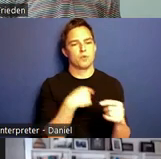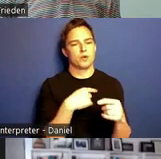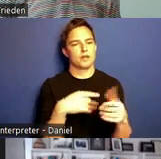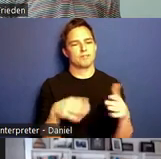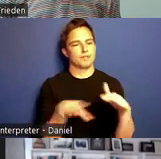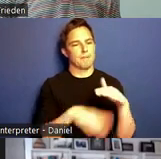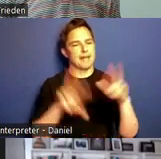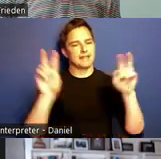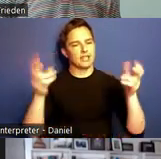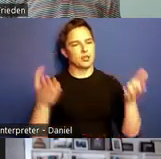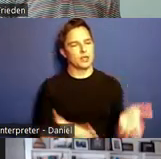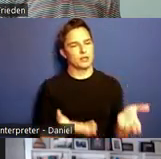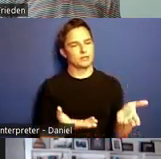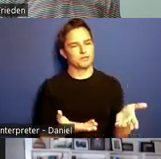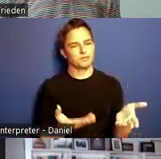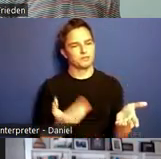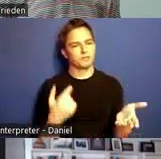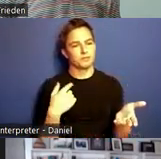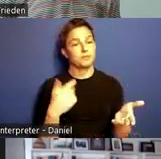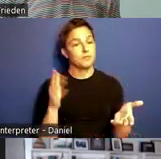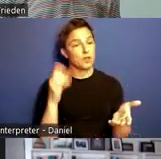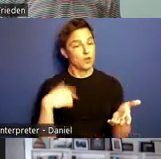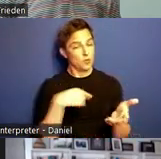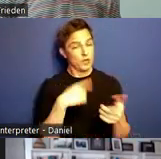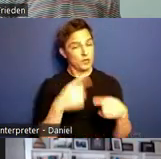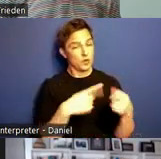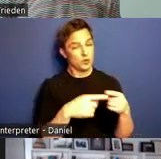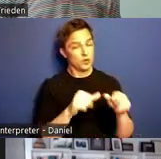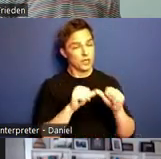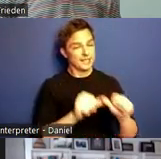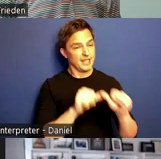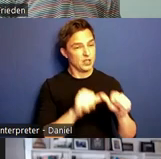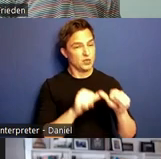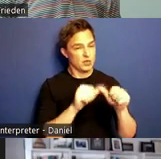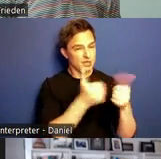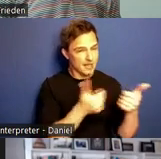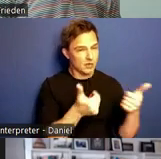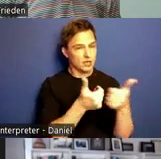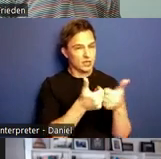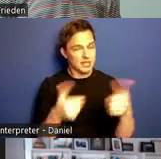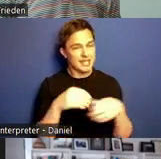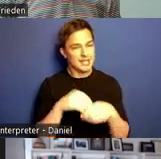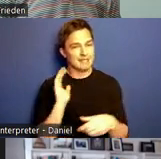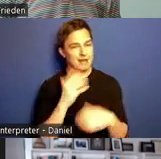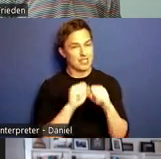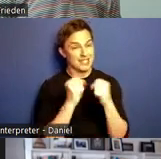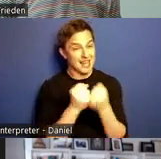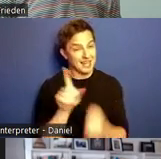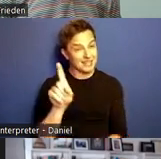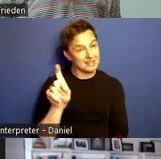basic issue here. Are we going to perpetuate segregation in our